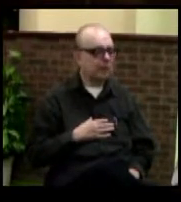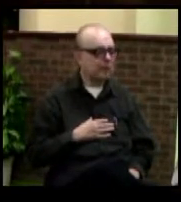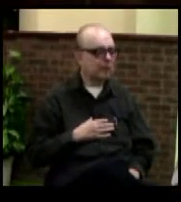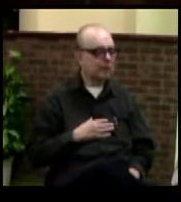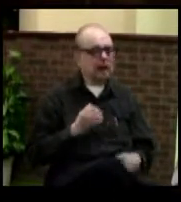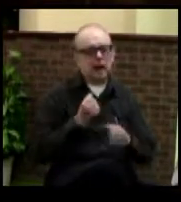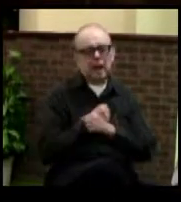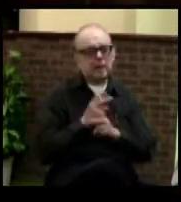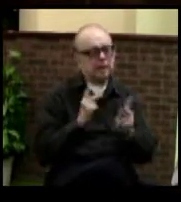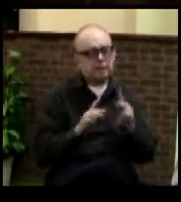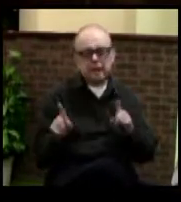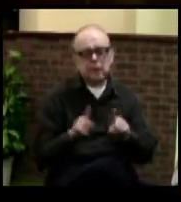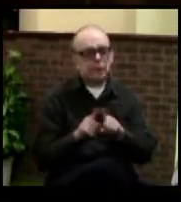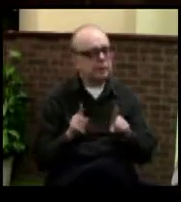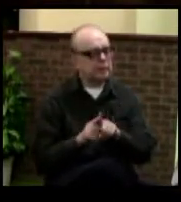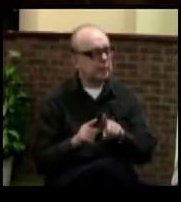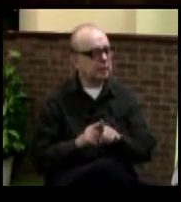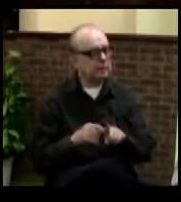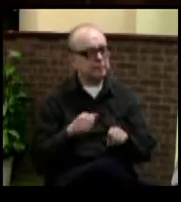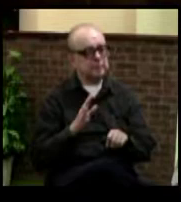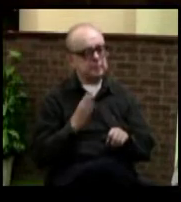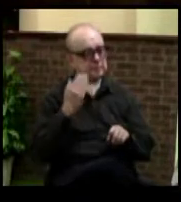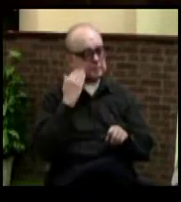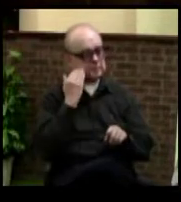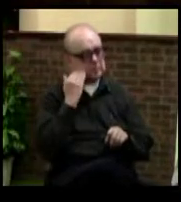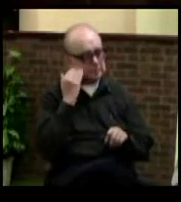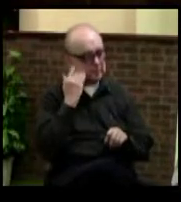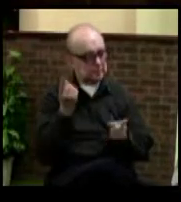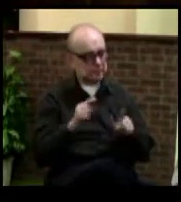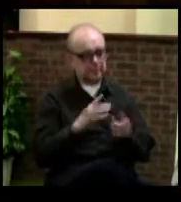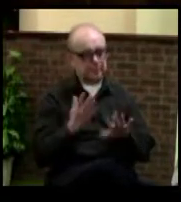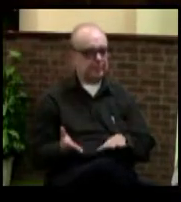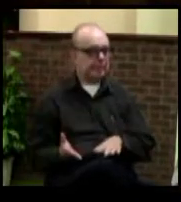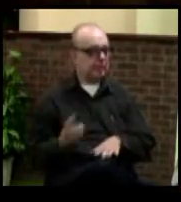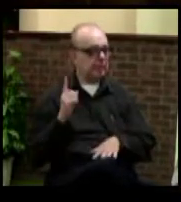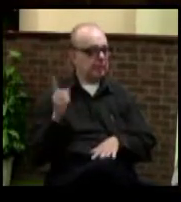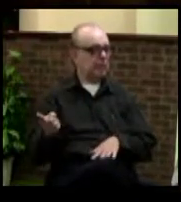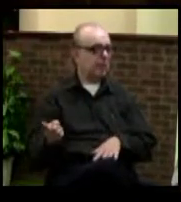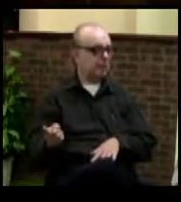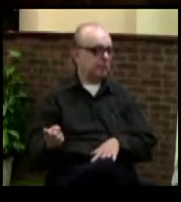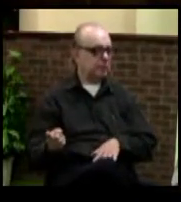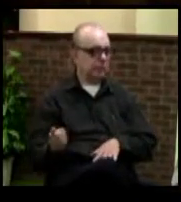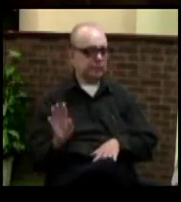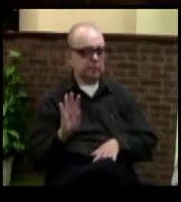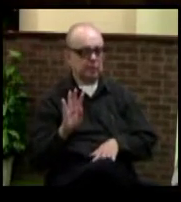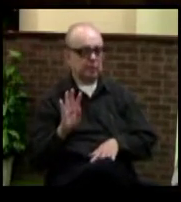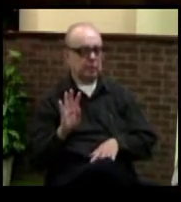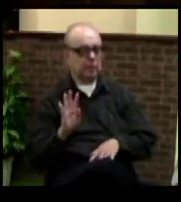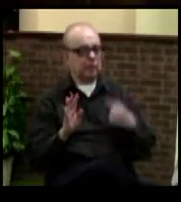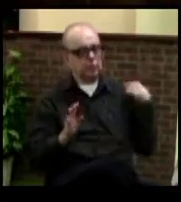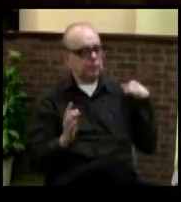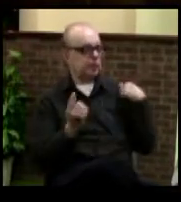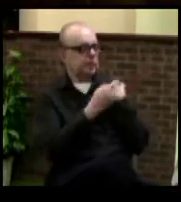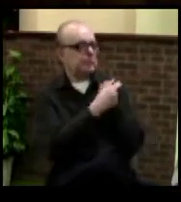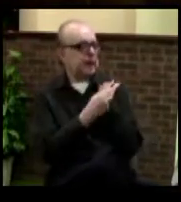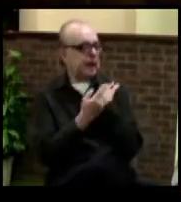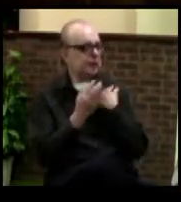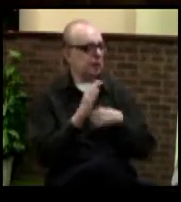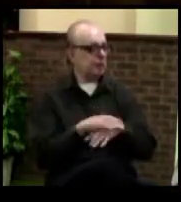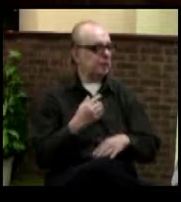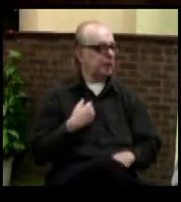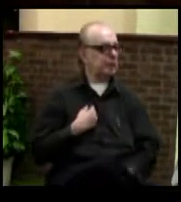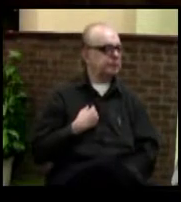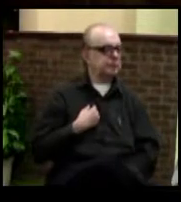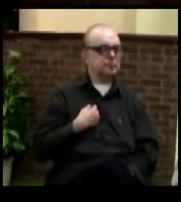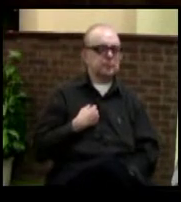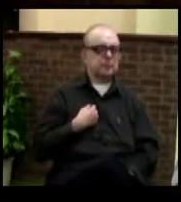I love these people too. And God, I know that when I die there, you're going to have to turn your back on me.